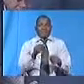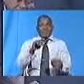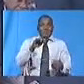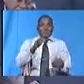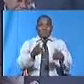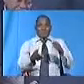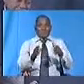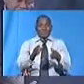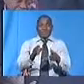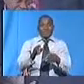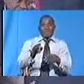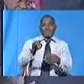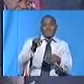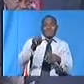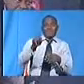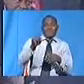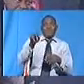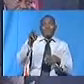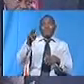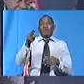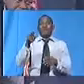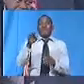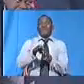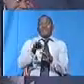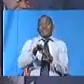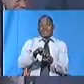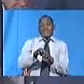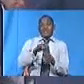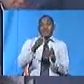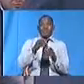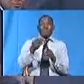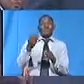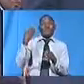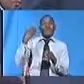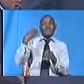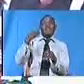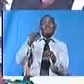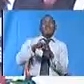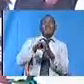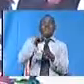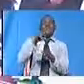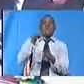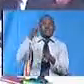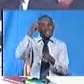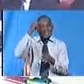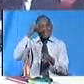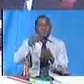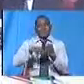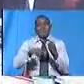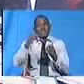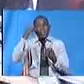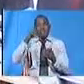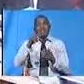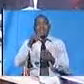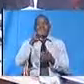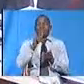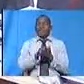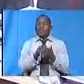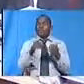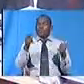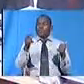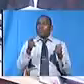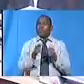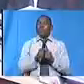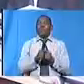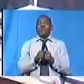comparing the 2012 election to previous elections. What was his view? He said that it was the